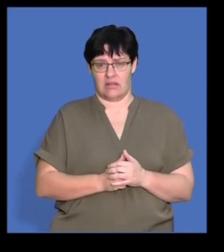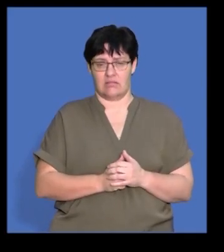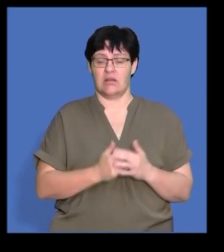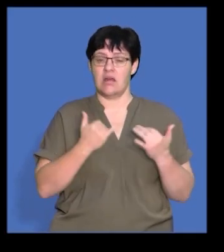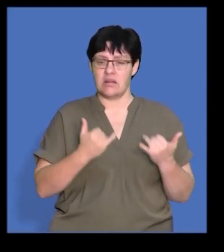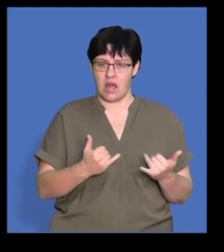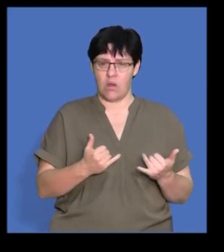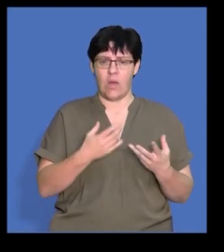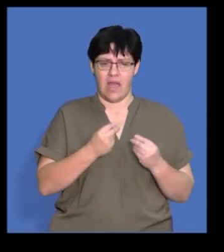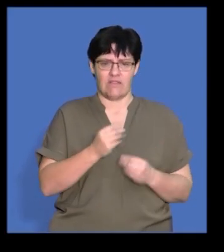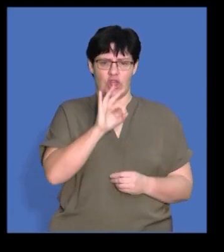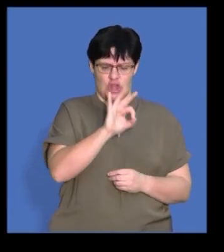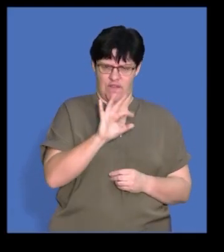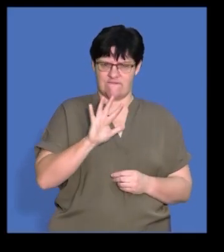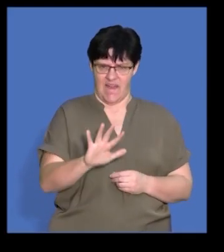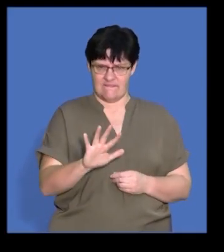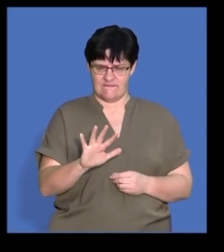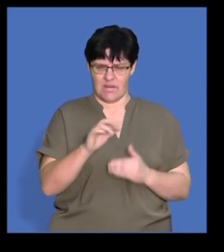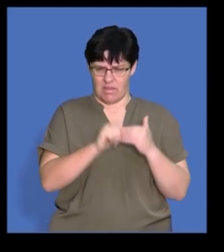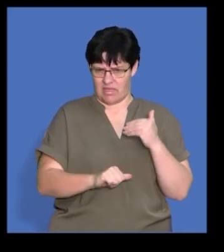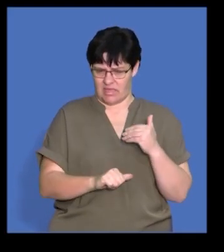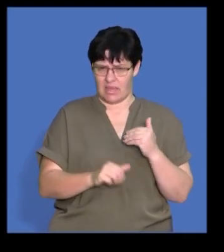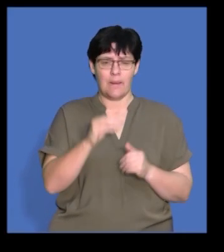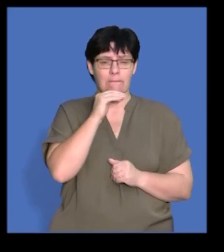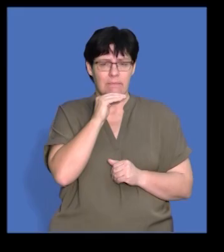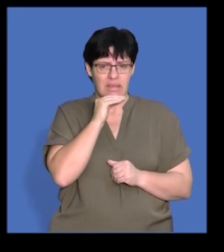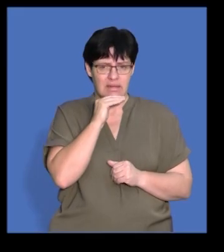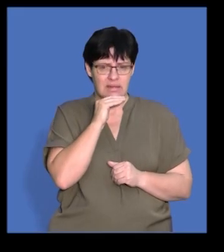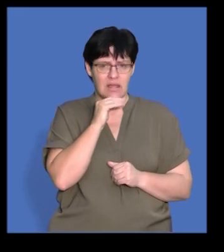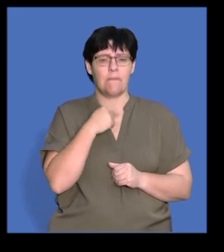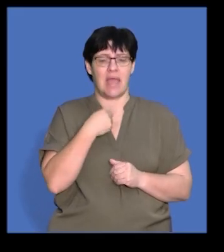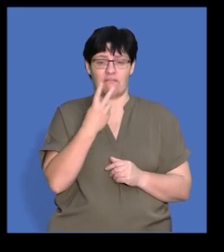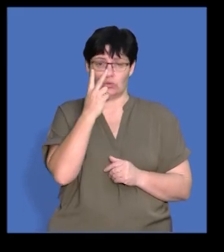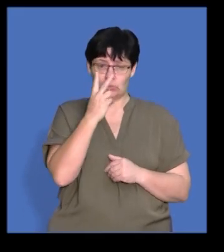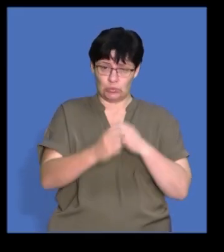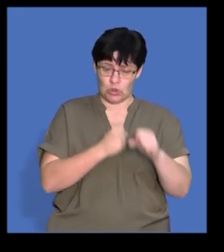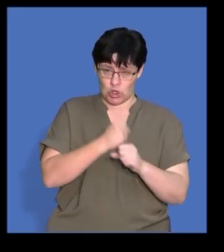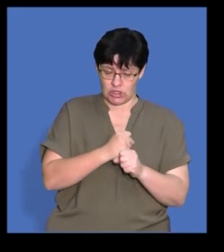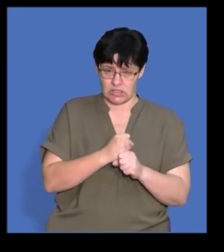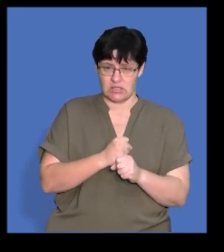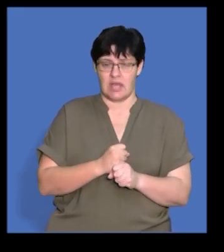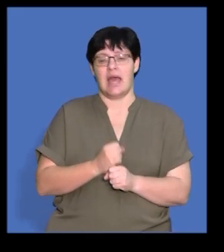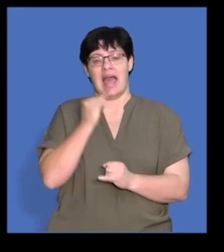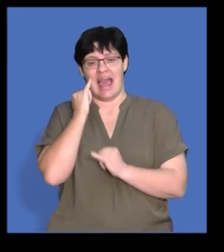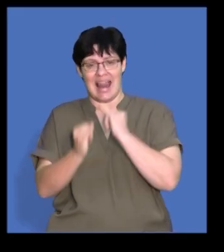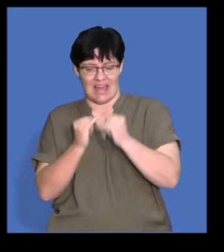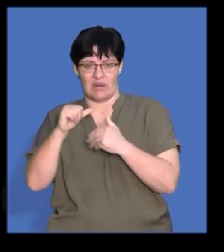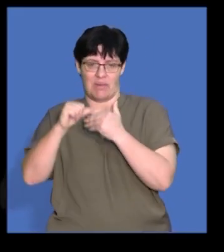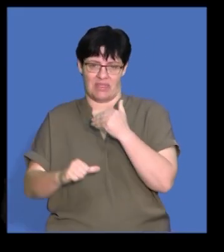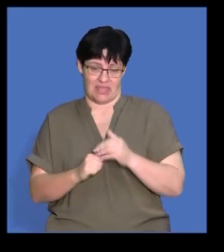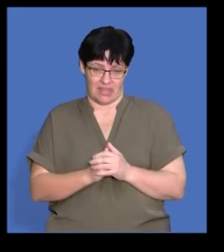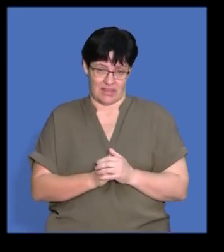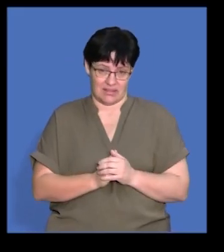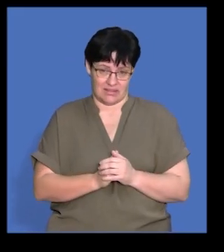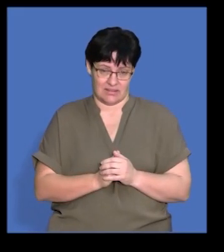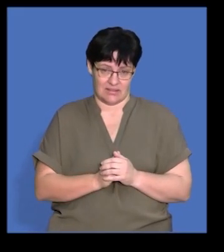Now I've only got 35 months, which means that I actually only have 2 years and the balance of